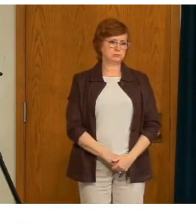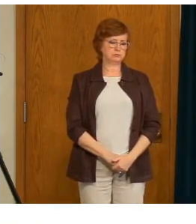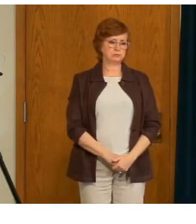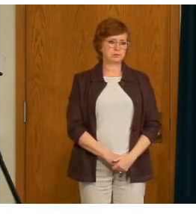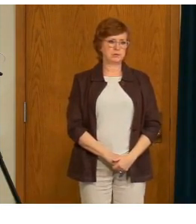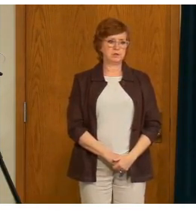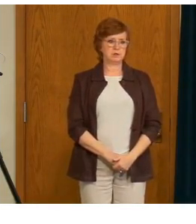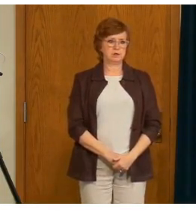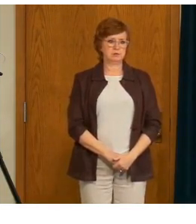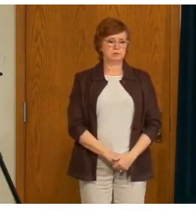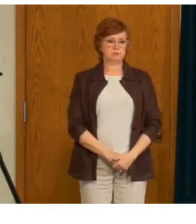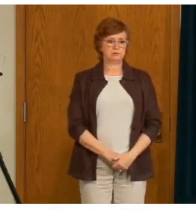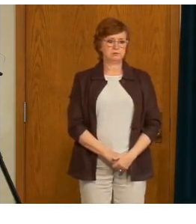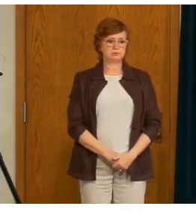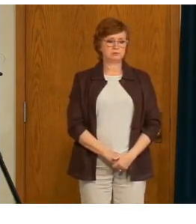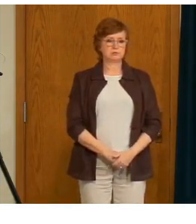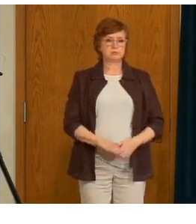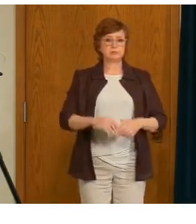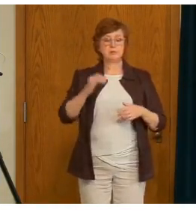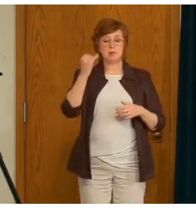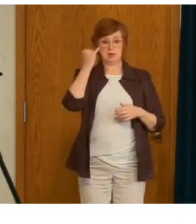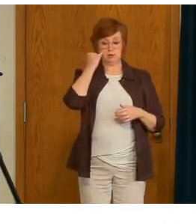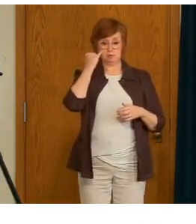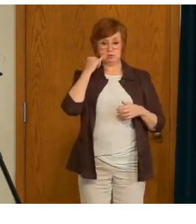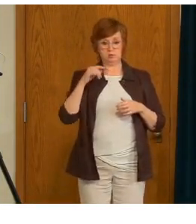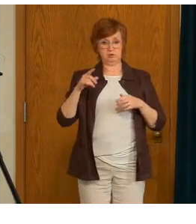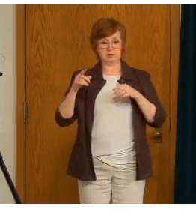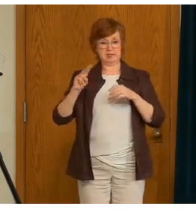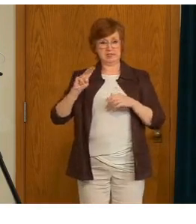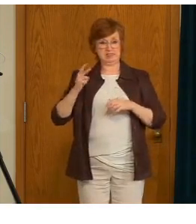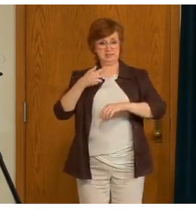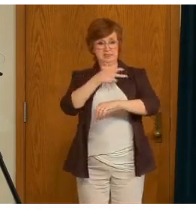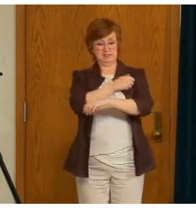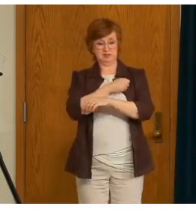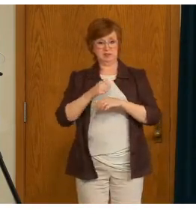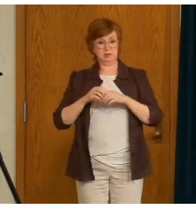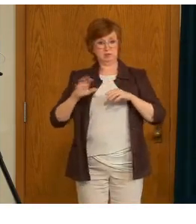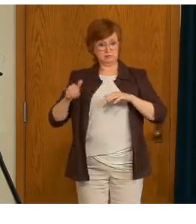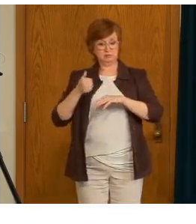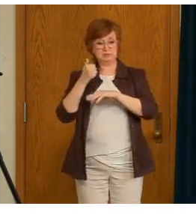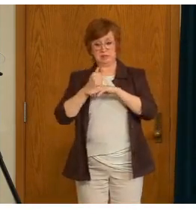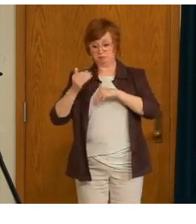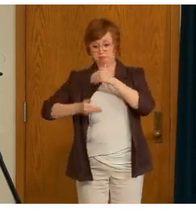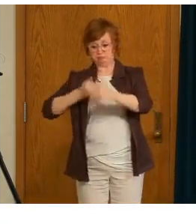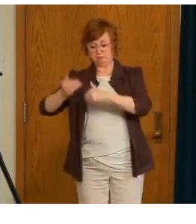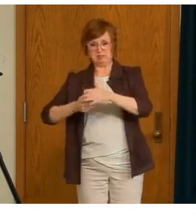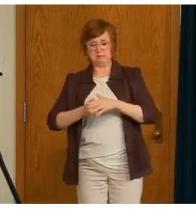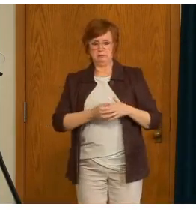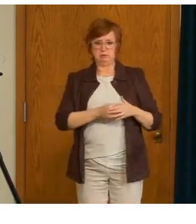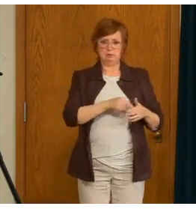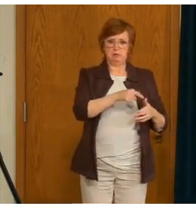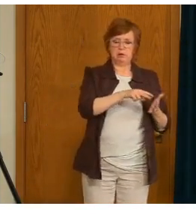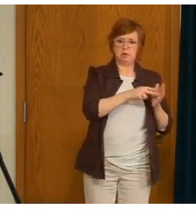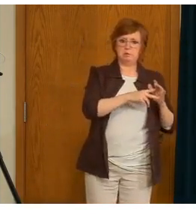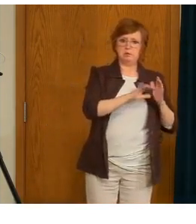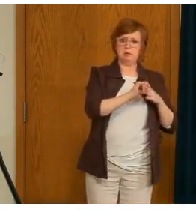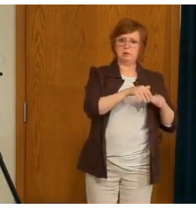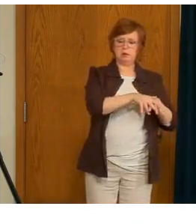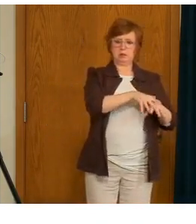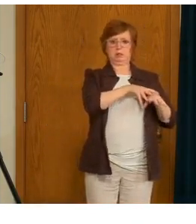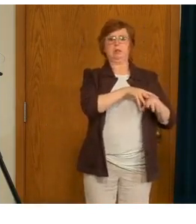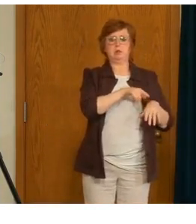of getting first doses out into people's arms? No, Mark, we're looking at dialing down the first doses because